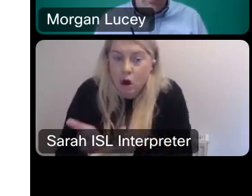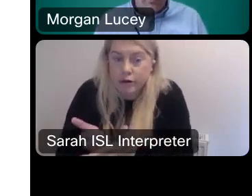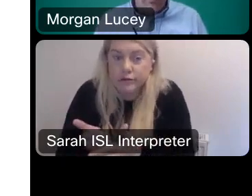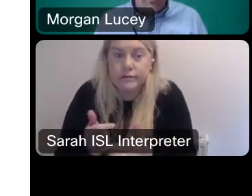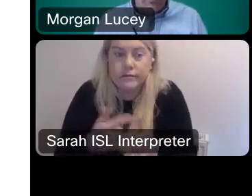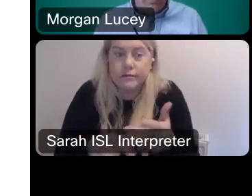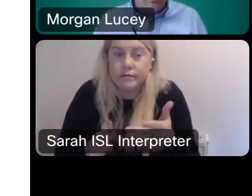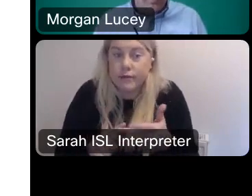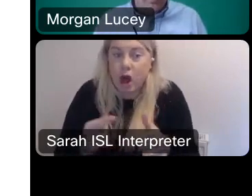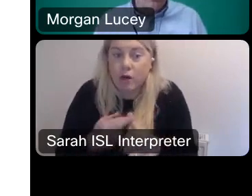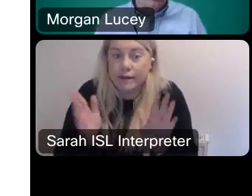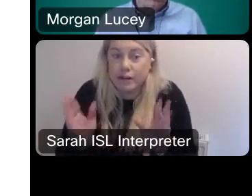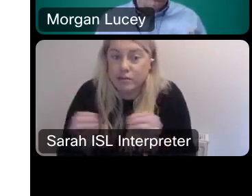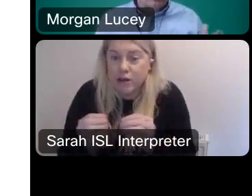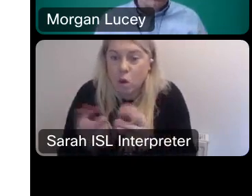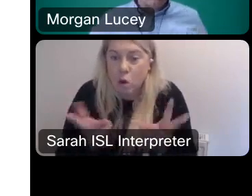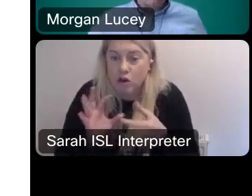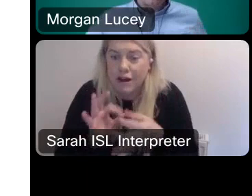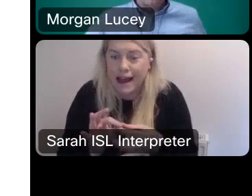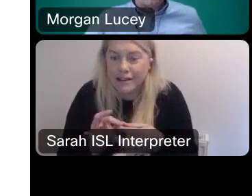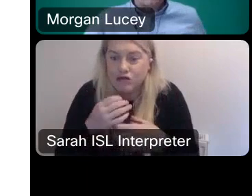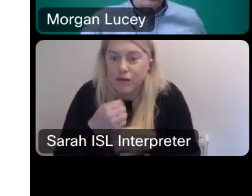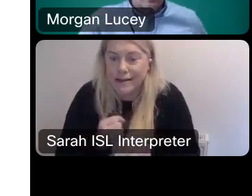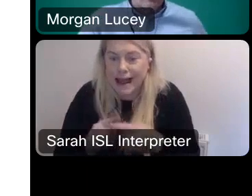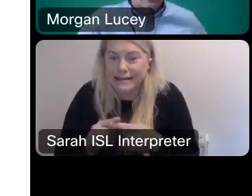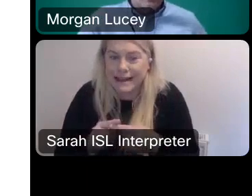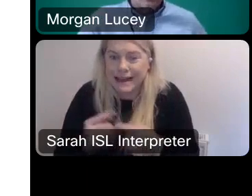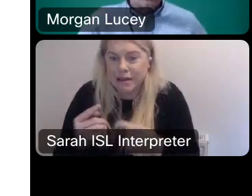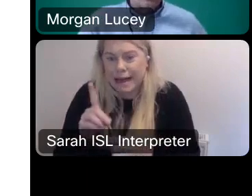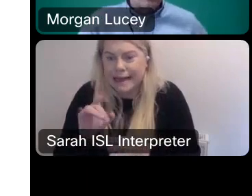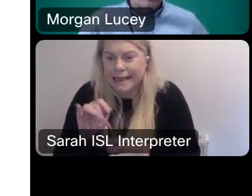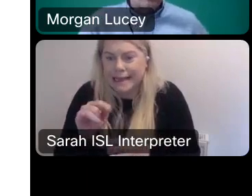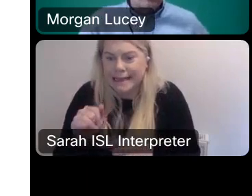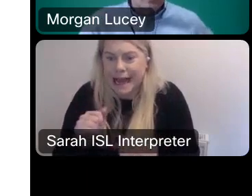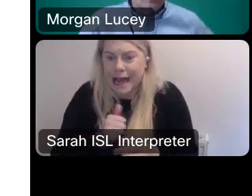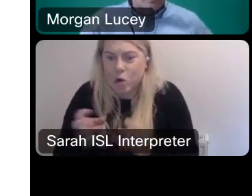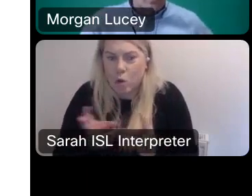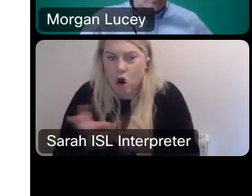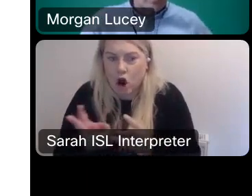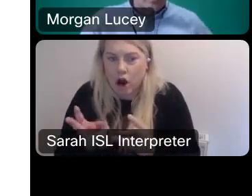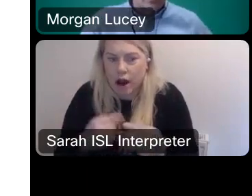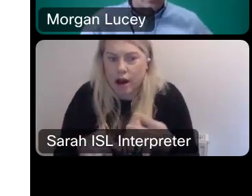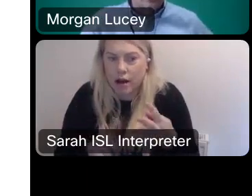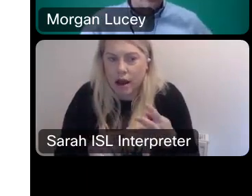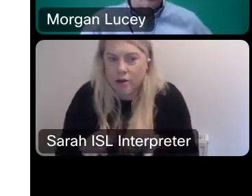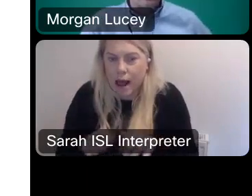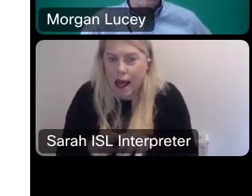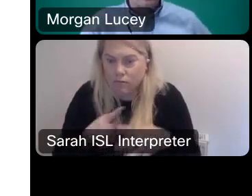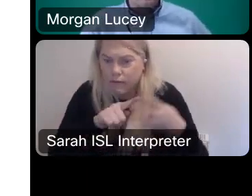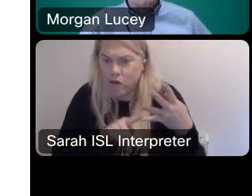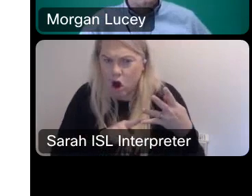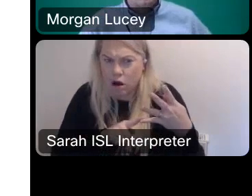around work-related stress, and obviously our dignity at work policy. And the reason I'm signposting those is because I